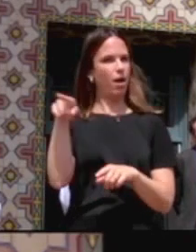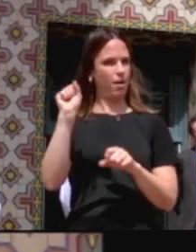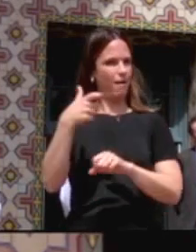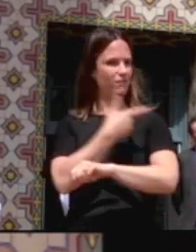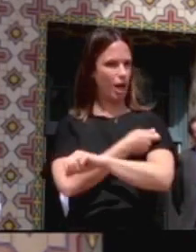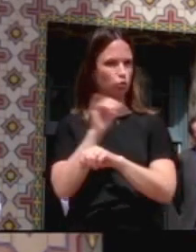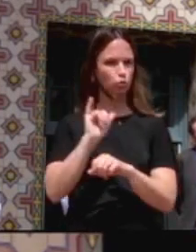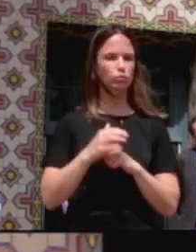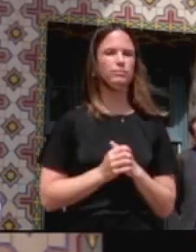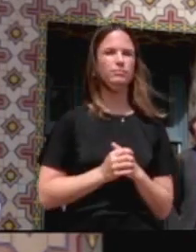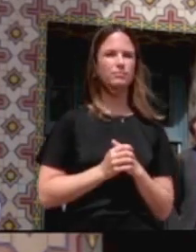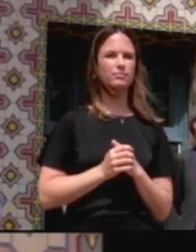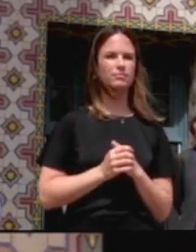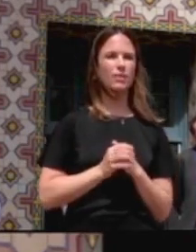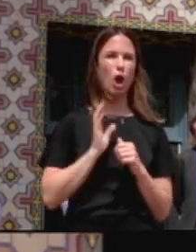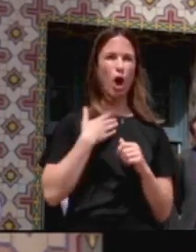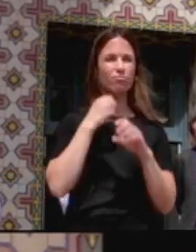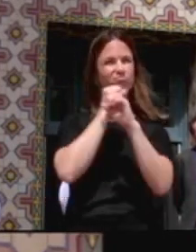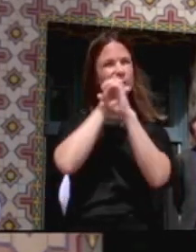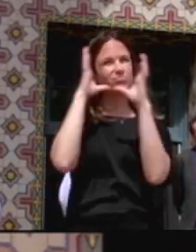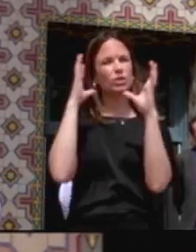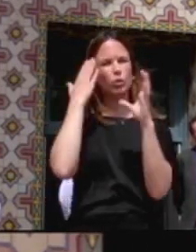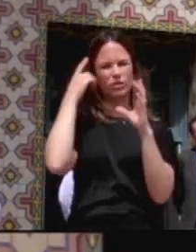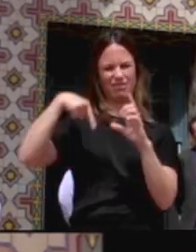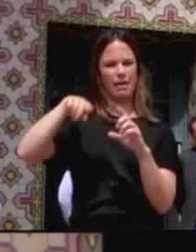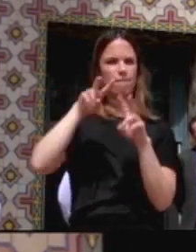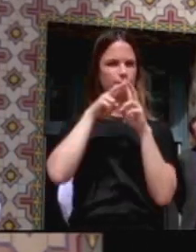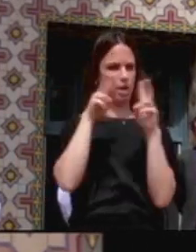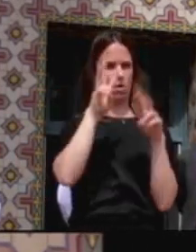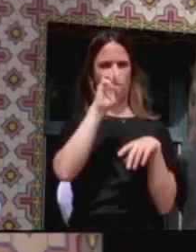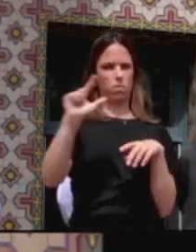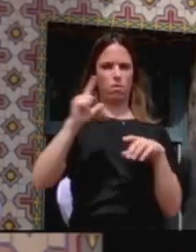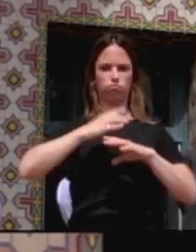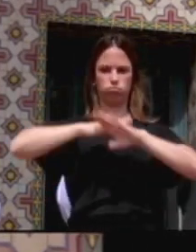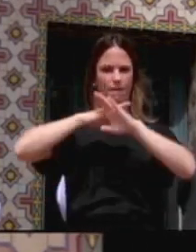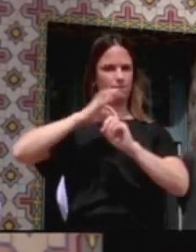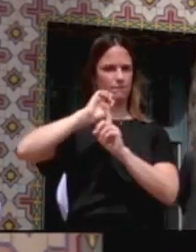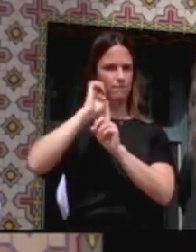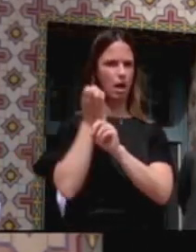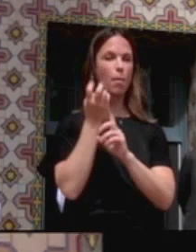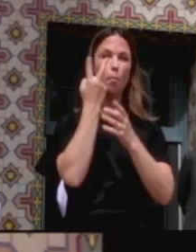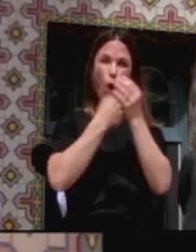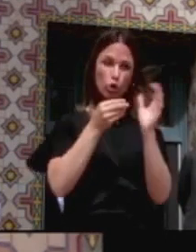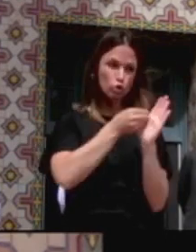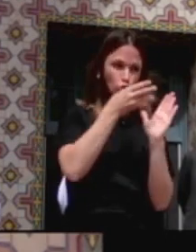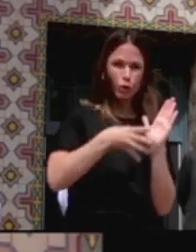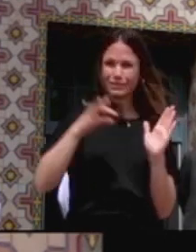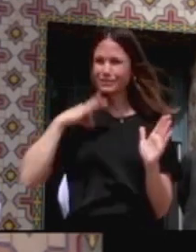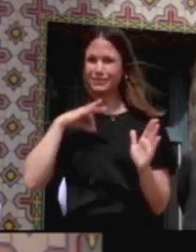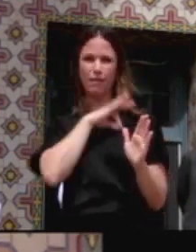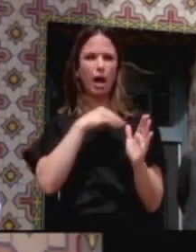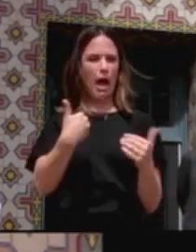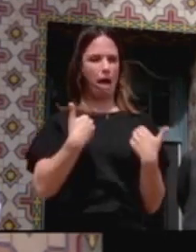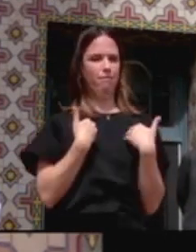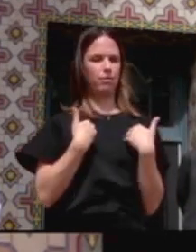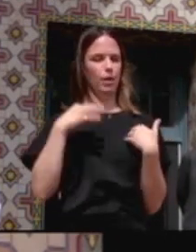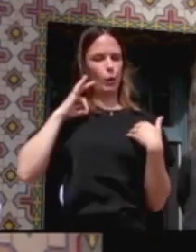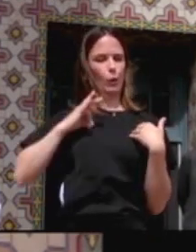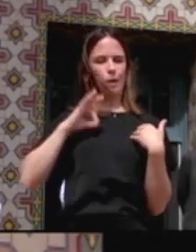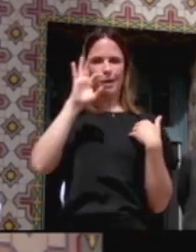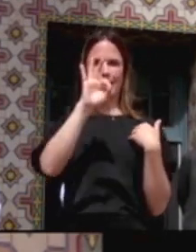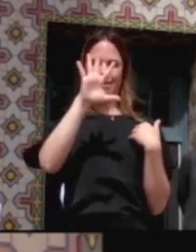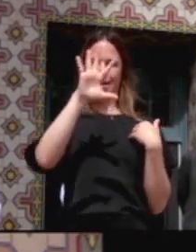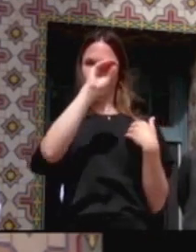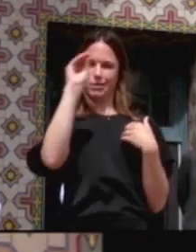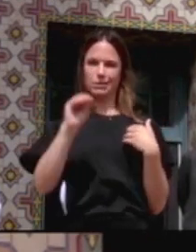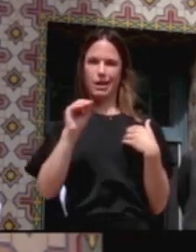vaccinated. So the mental image is a really well-protected environment where both the students and the staff have that benefit of a